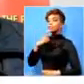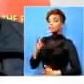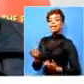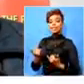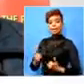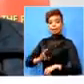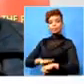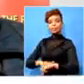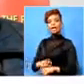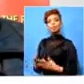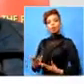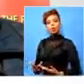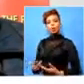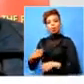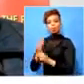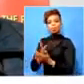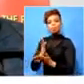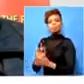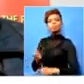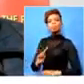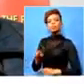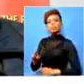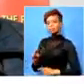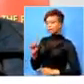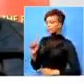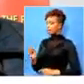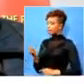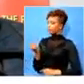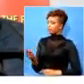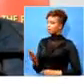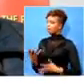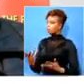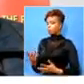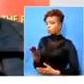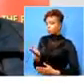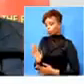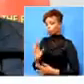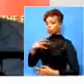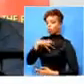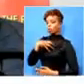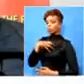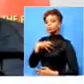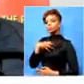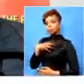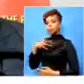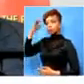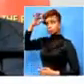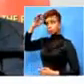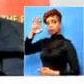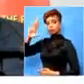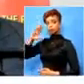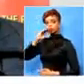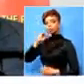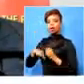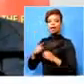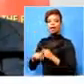struggle against the tenderization of the state. He also spoke about COVIDpreneurs. What does the